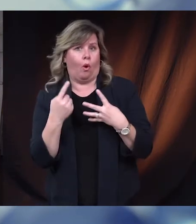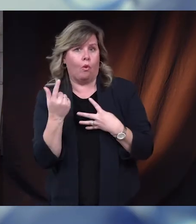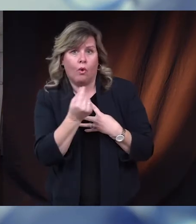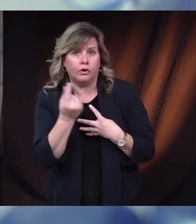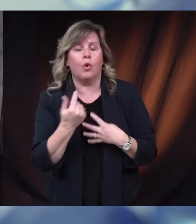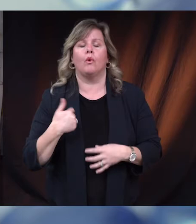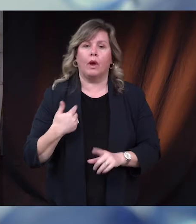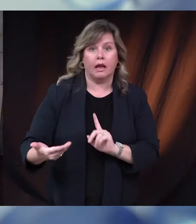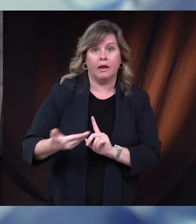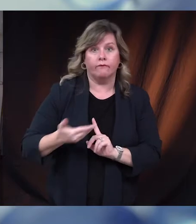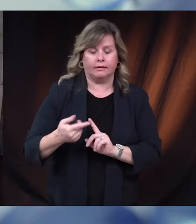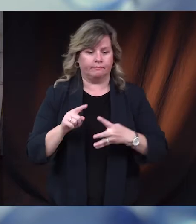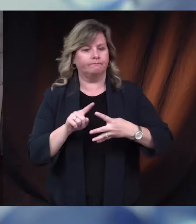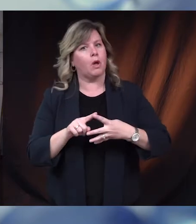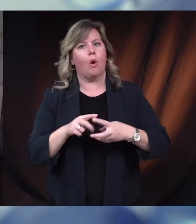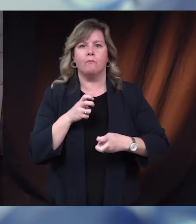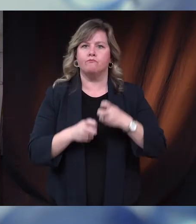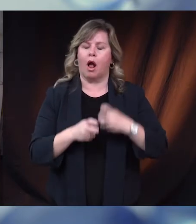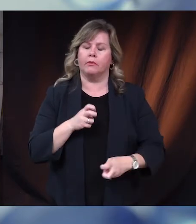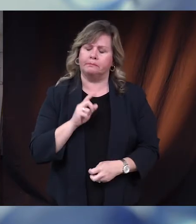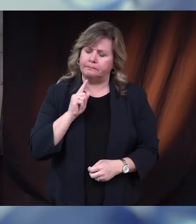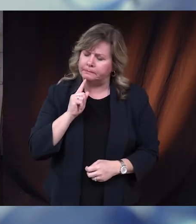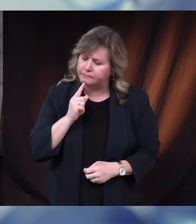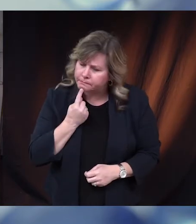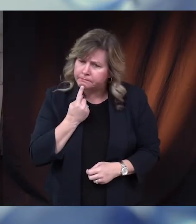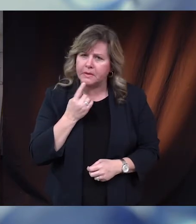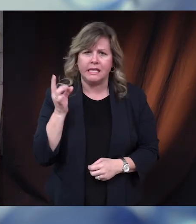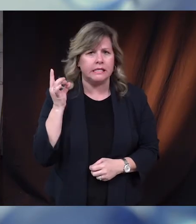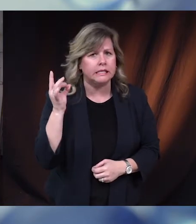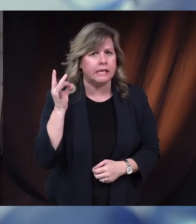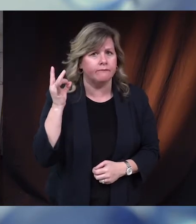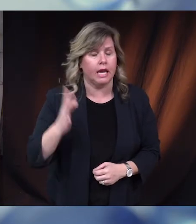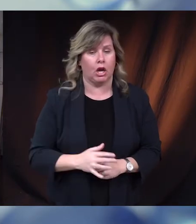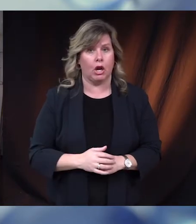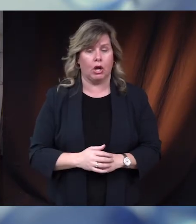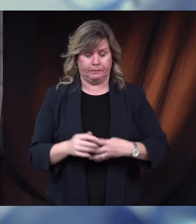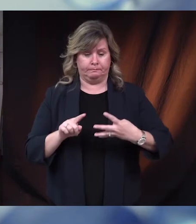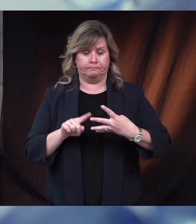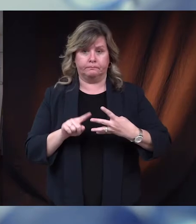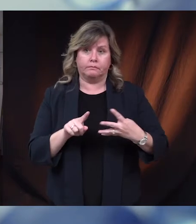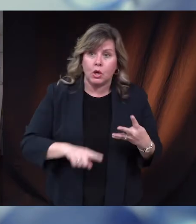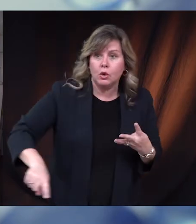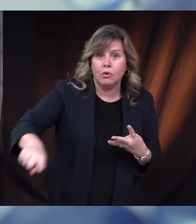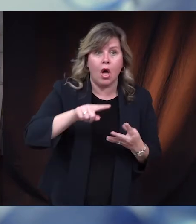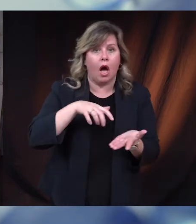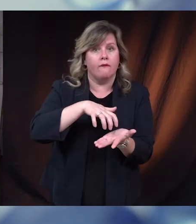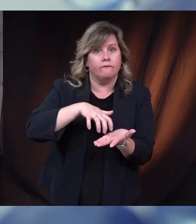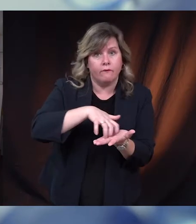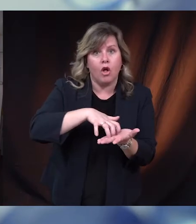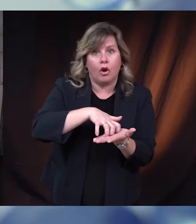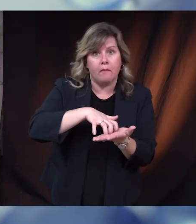have to convince people that the problem is severe. We have to convince people that they are vulnerable to this